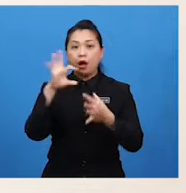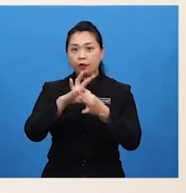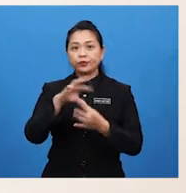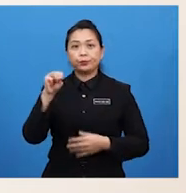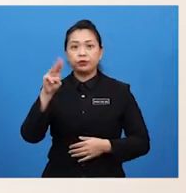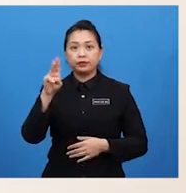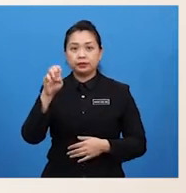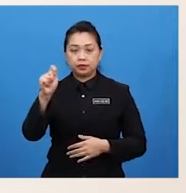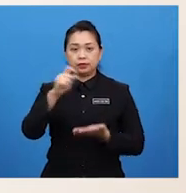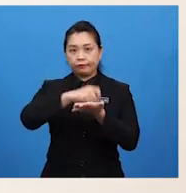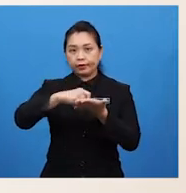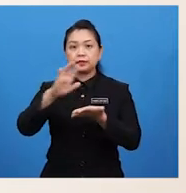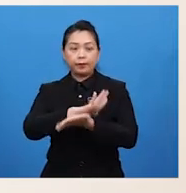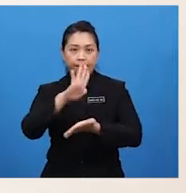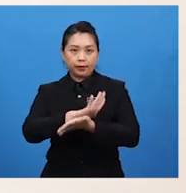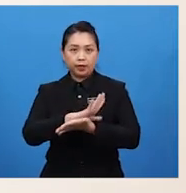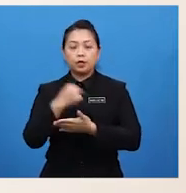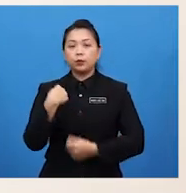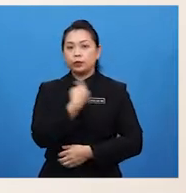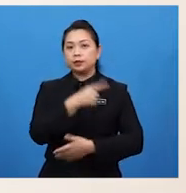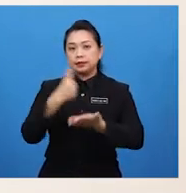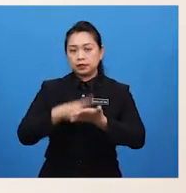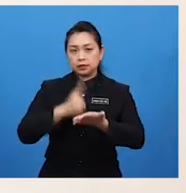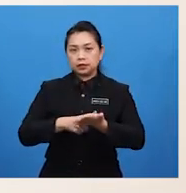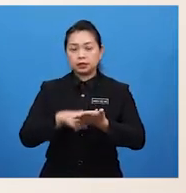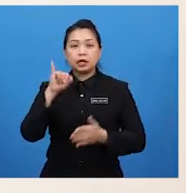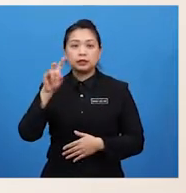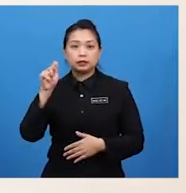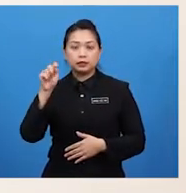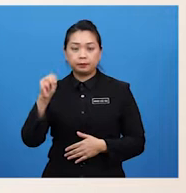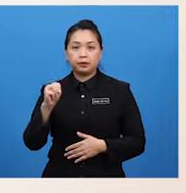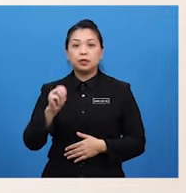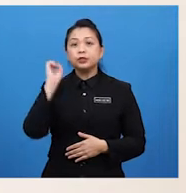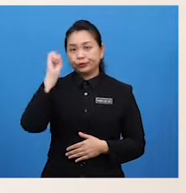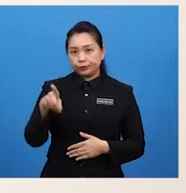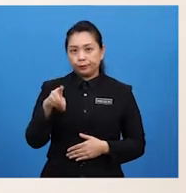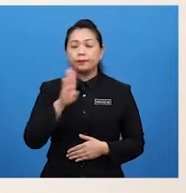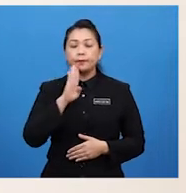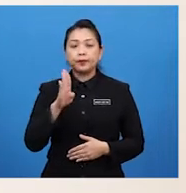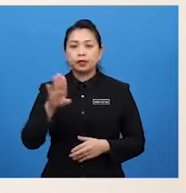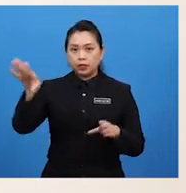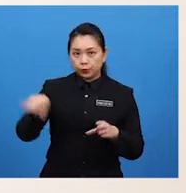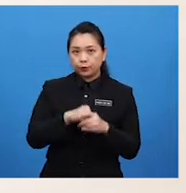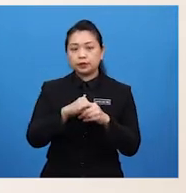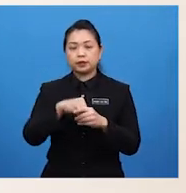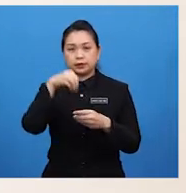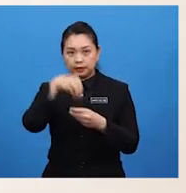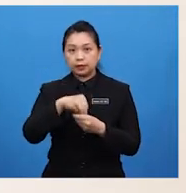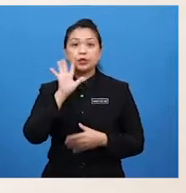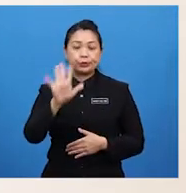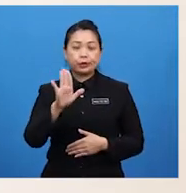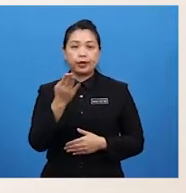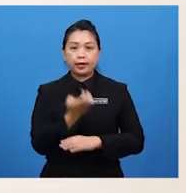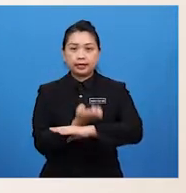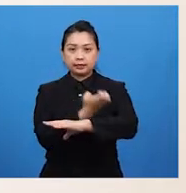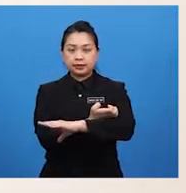MUET writing paper. We discussed the items that should be included in your essay, which